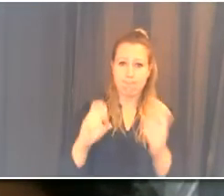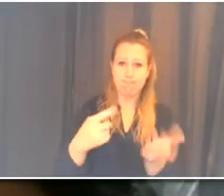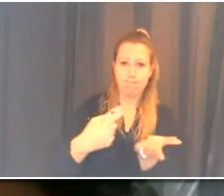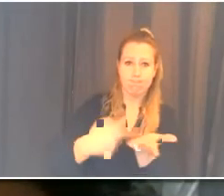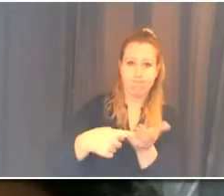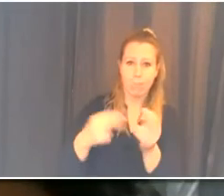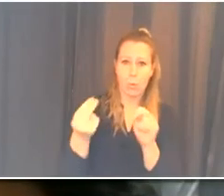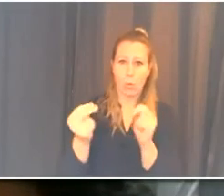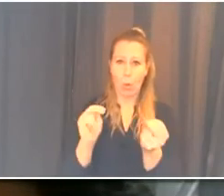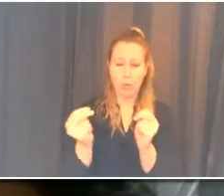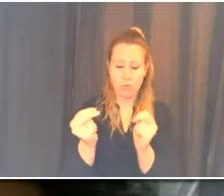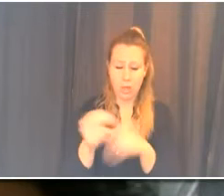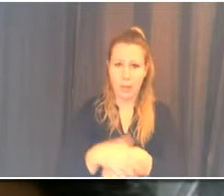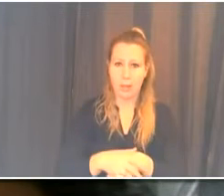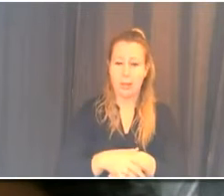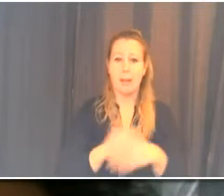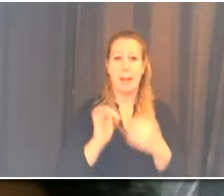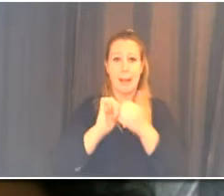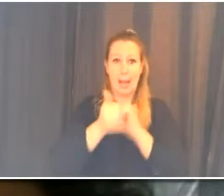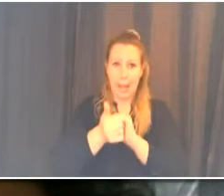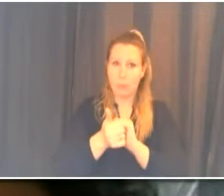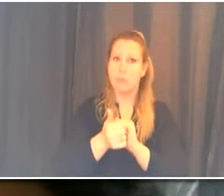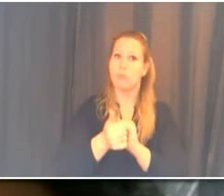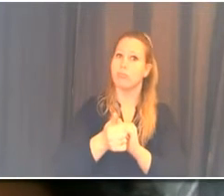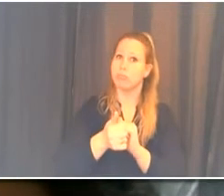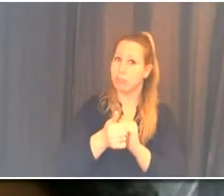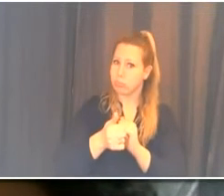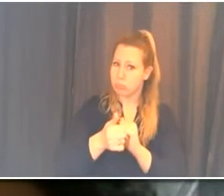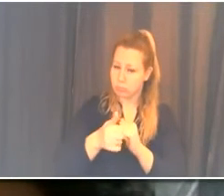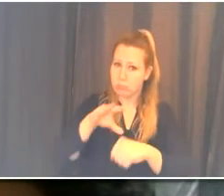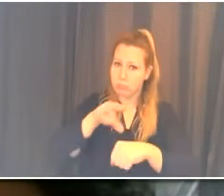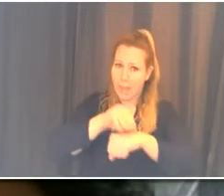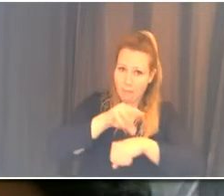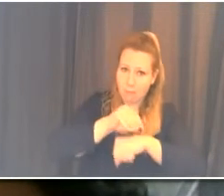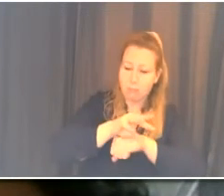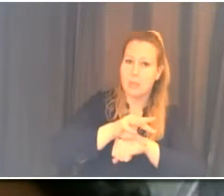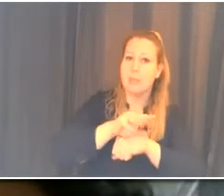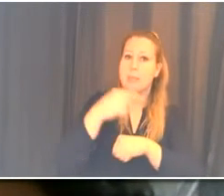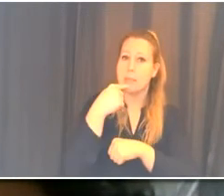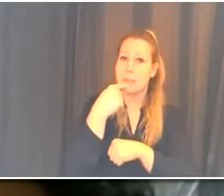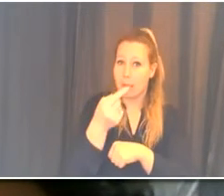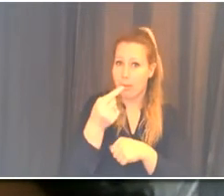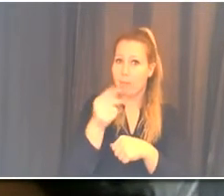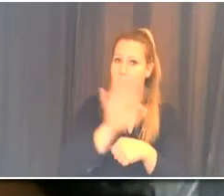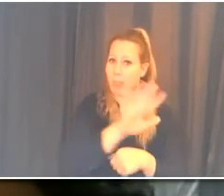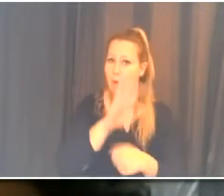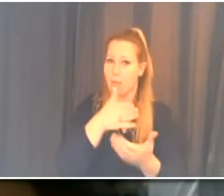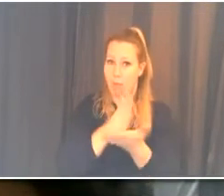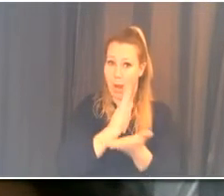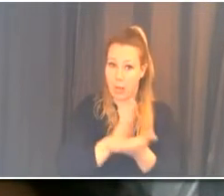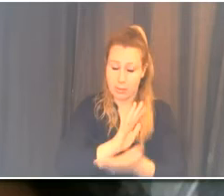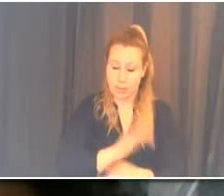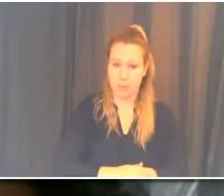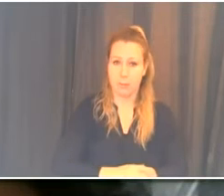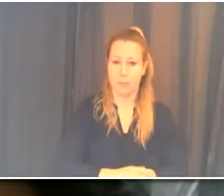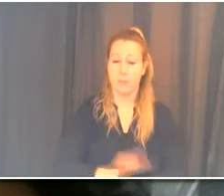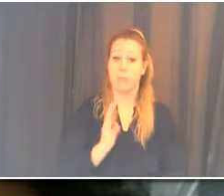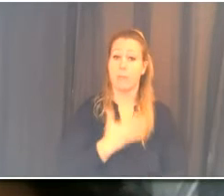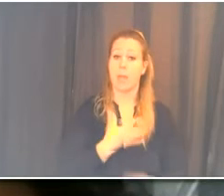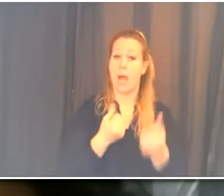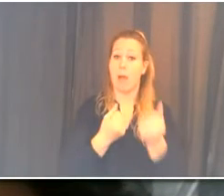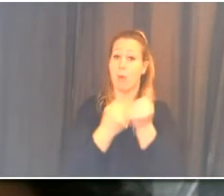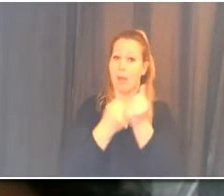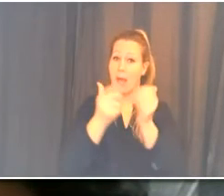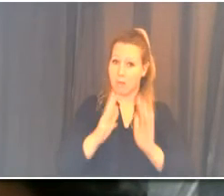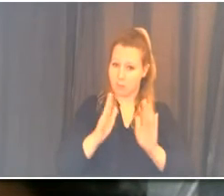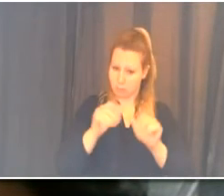lsnyc also continues to engage in interdisiplinary AR Clinic client assessment and advocacy makes in-house